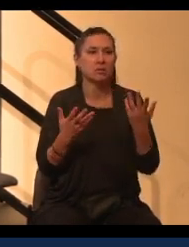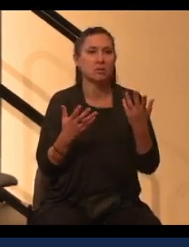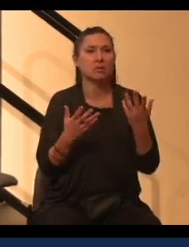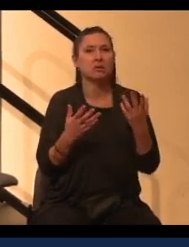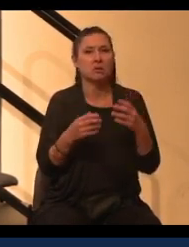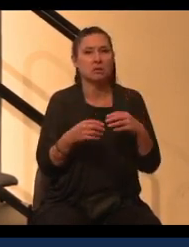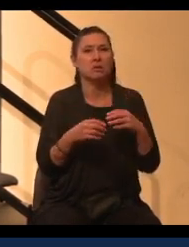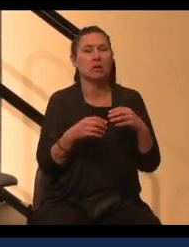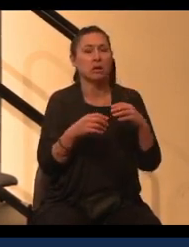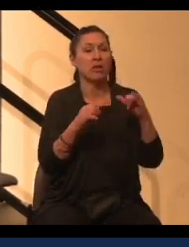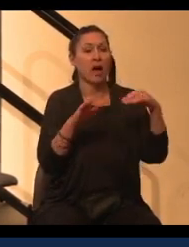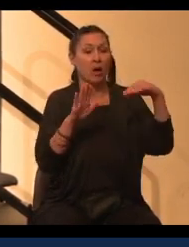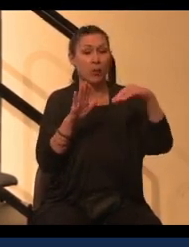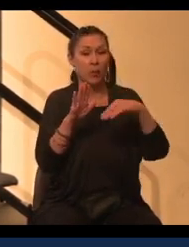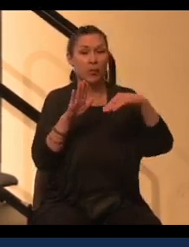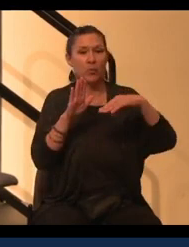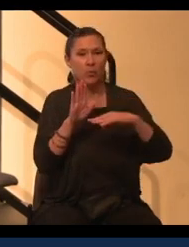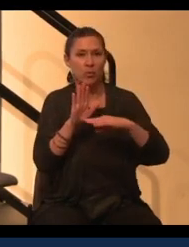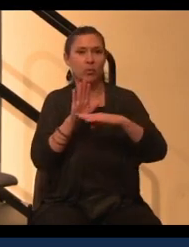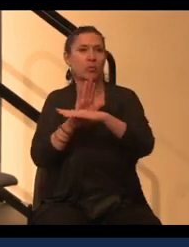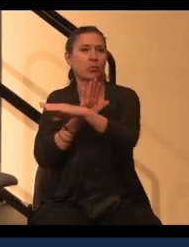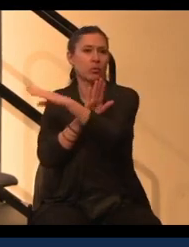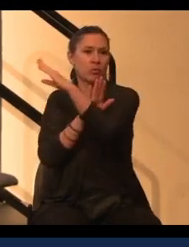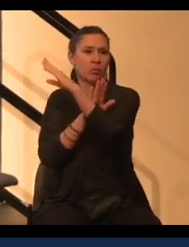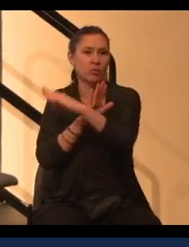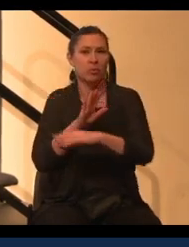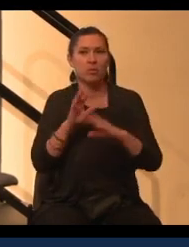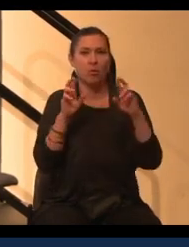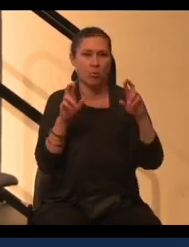it's stabilizing again, hopefully for the next upcoming years.